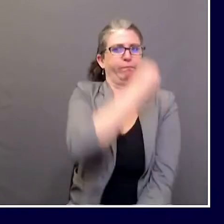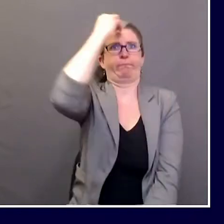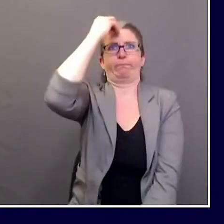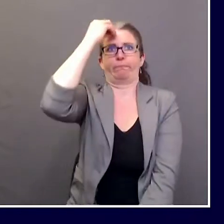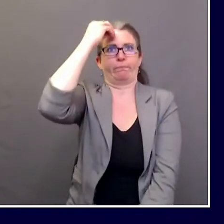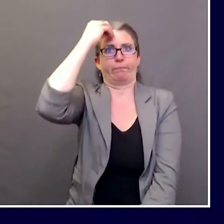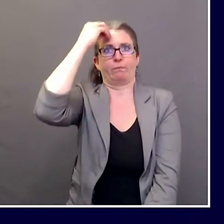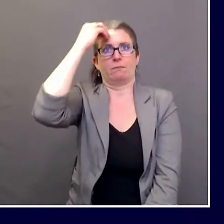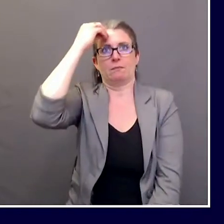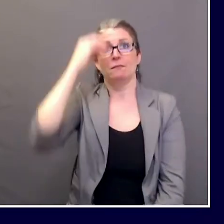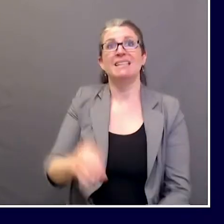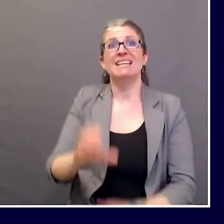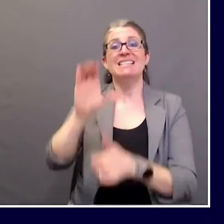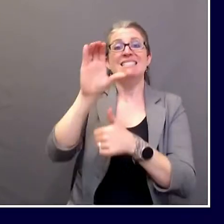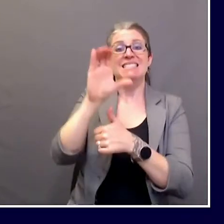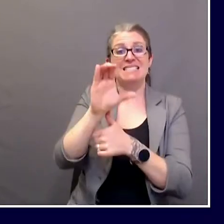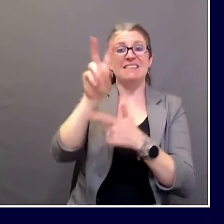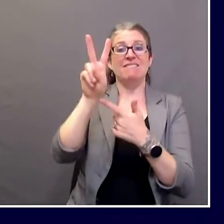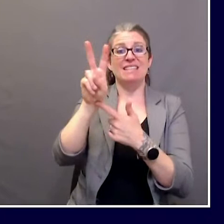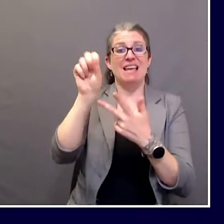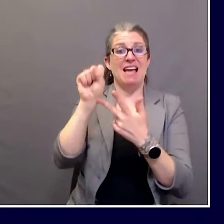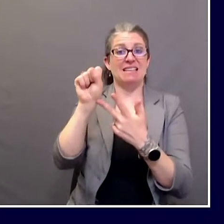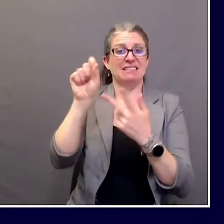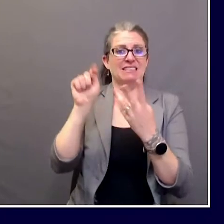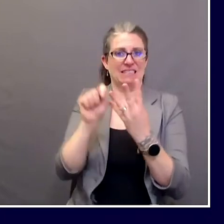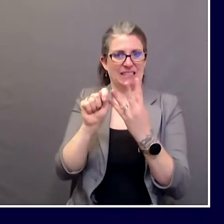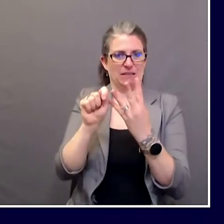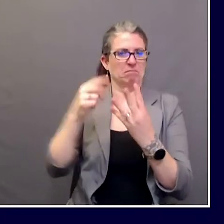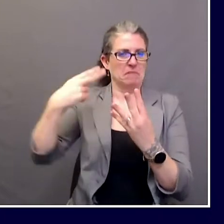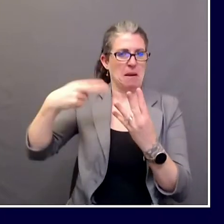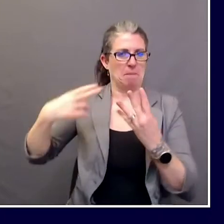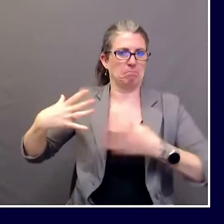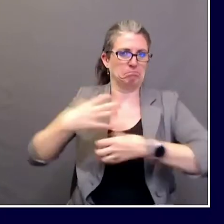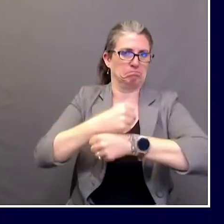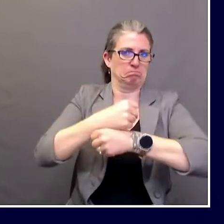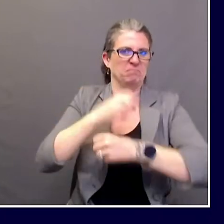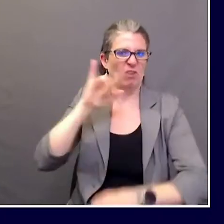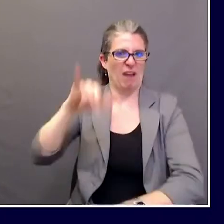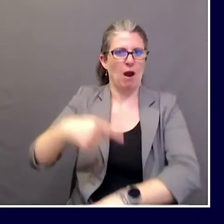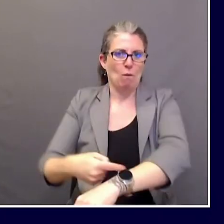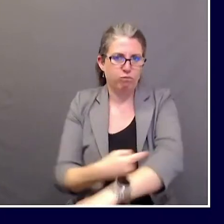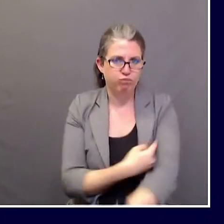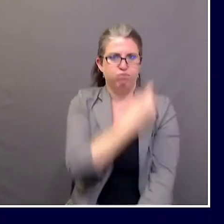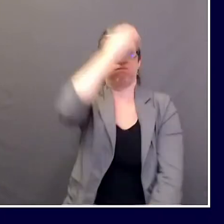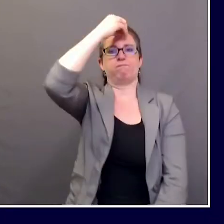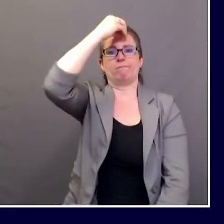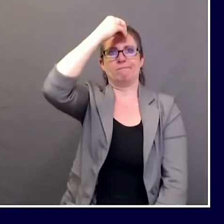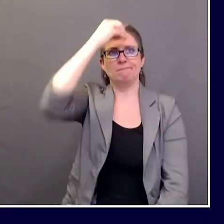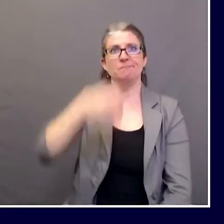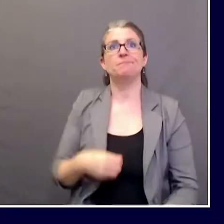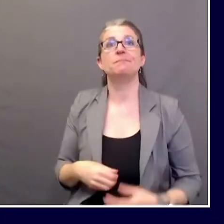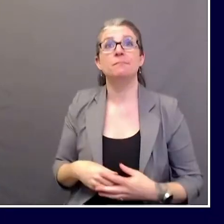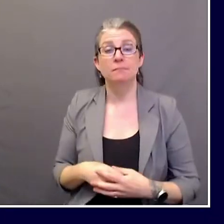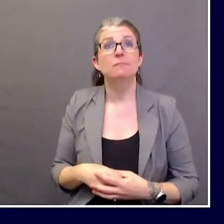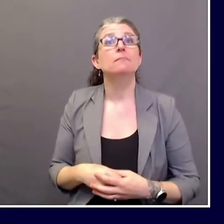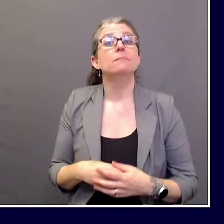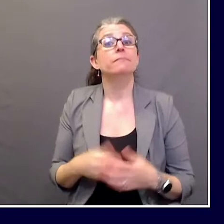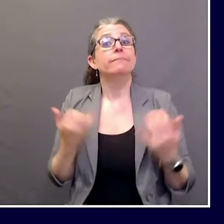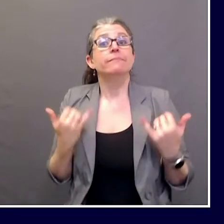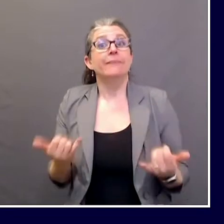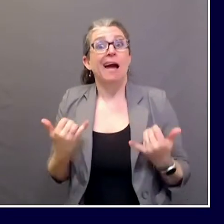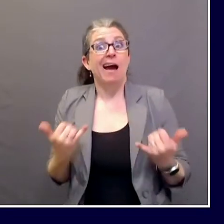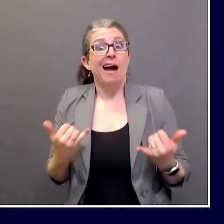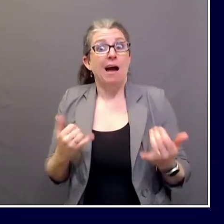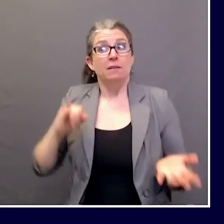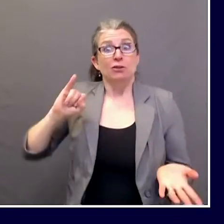sign up for slots with those vaccines. Even though the administration of J&J may be on pause right now, our administration